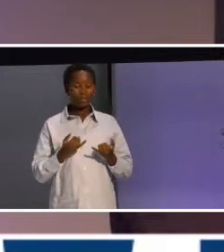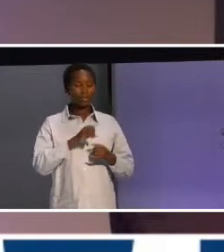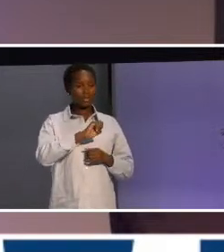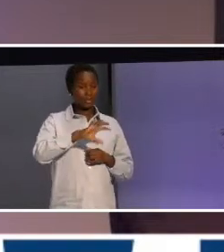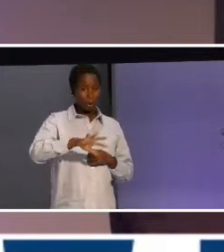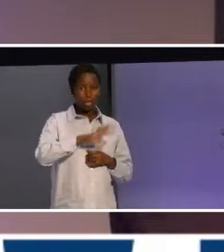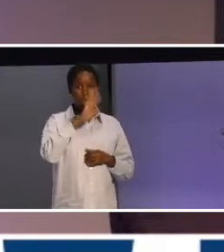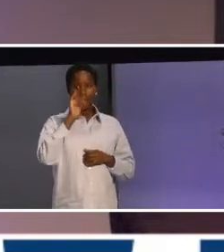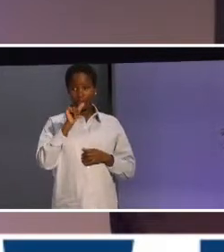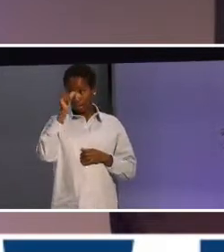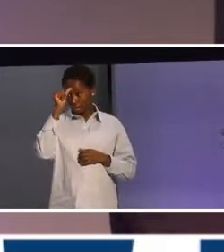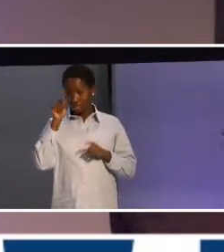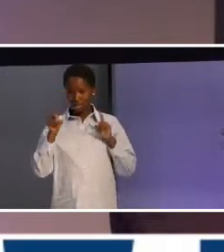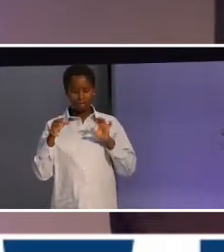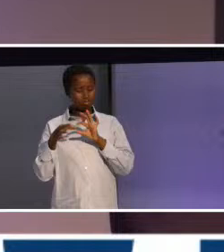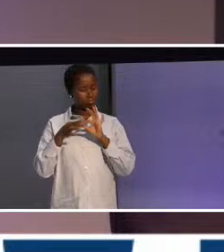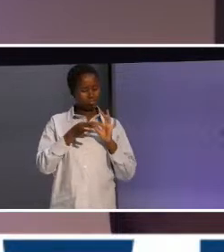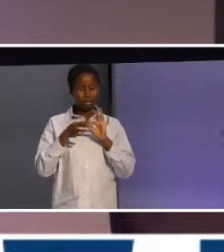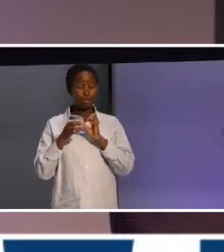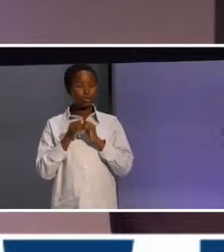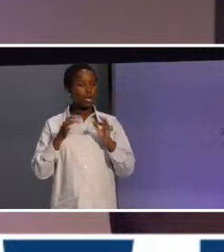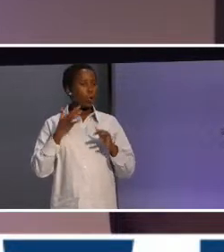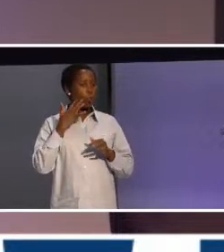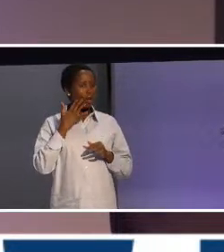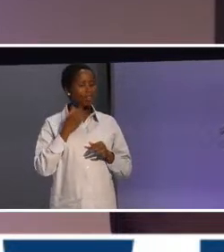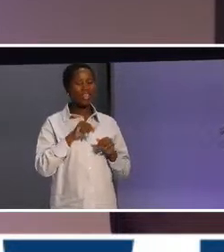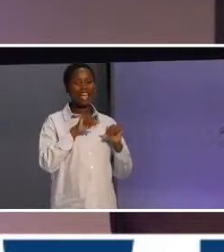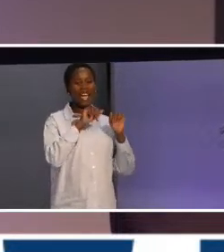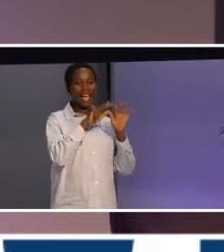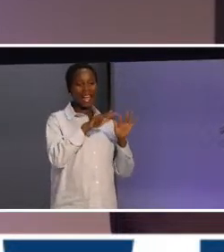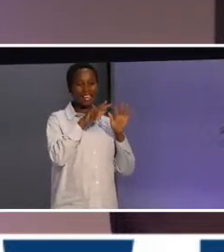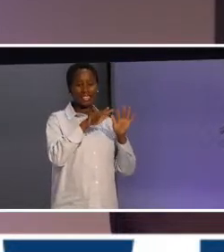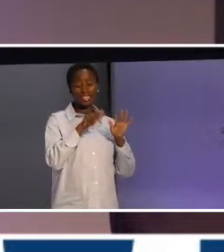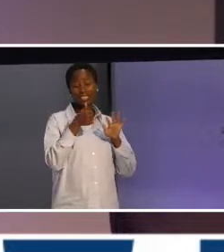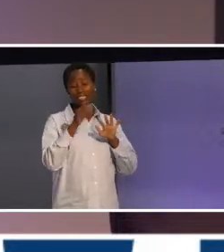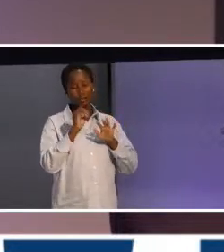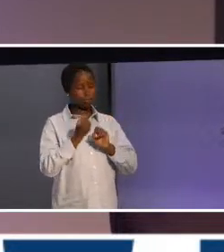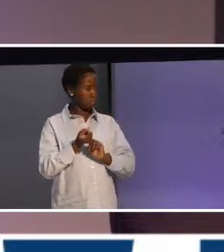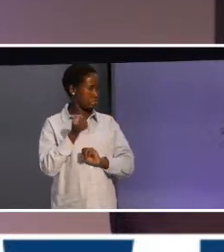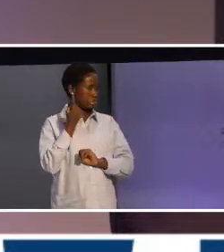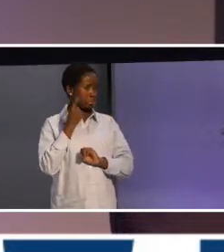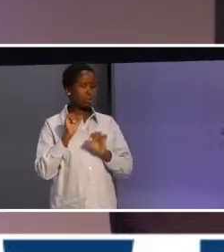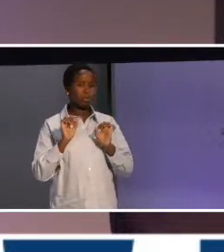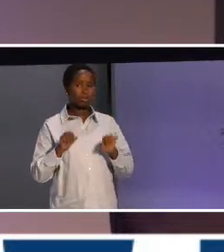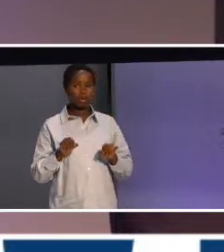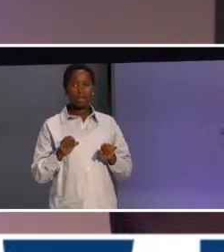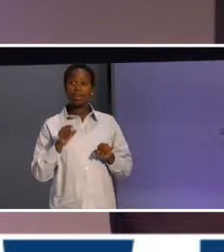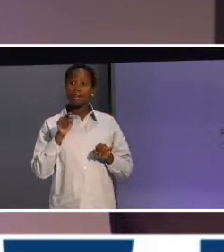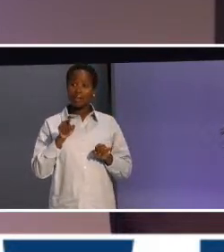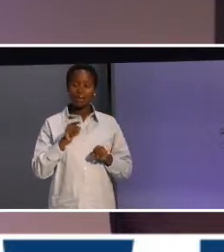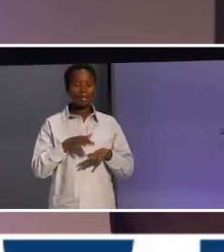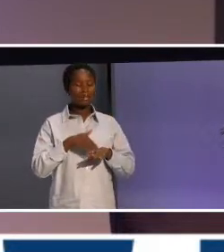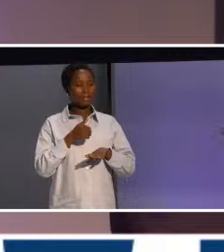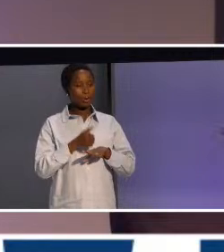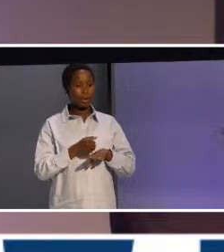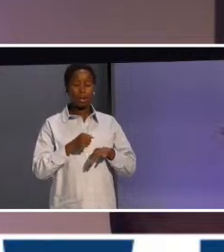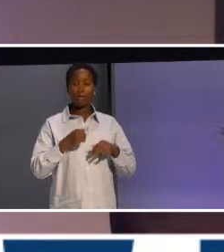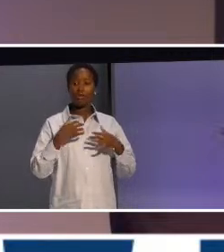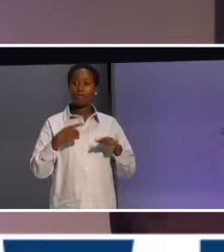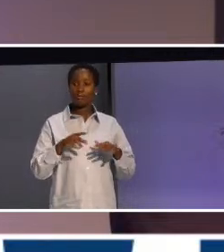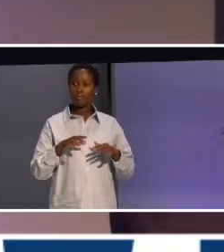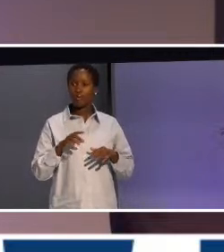since 1860s. The life-changing train journey of the father of our nation, young